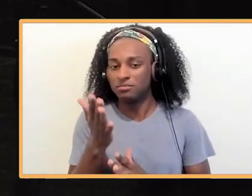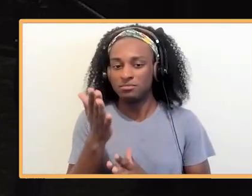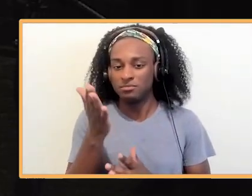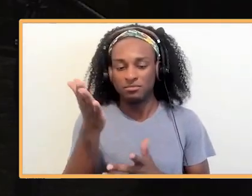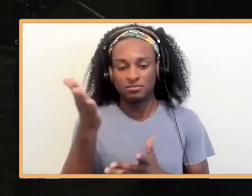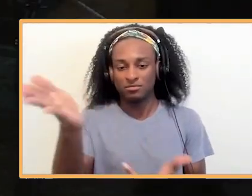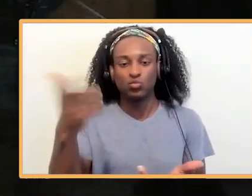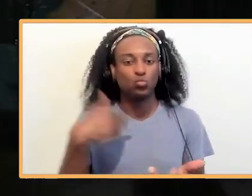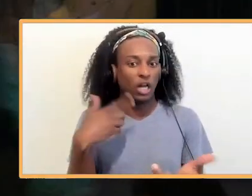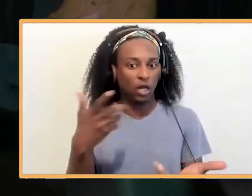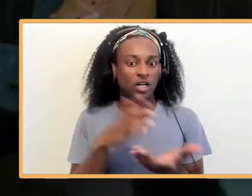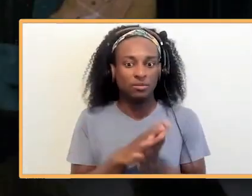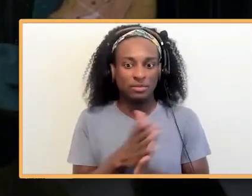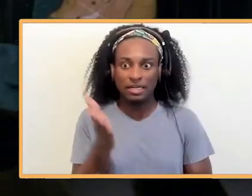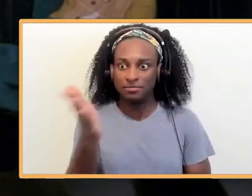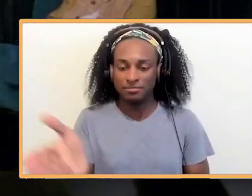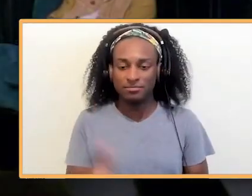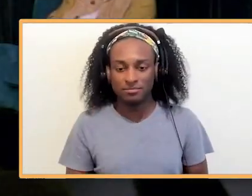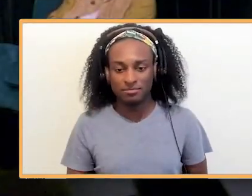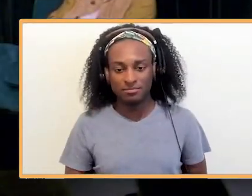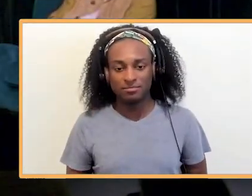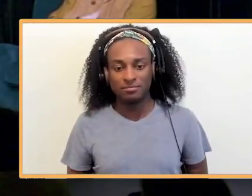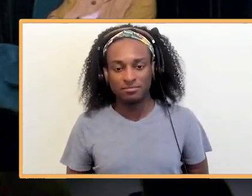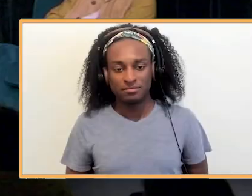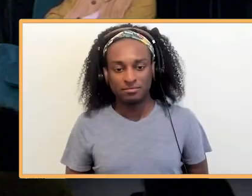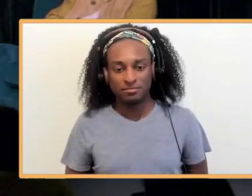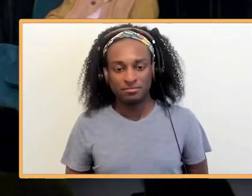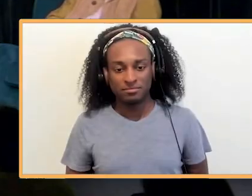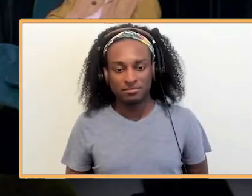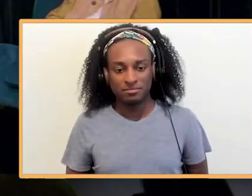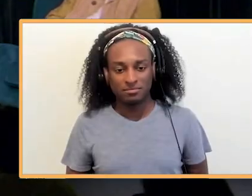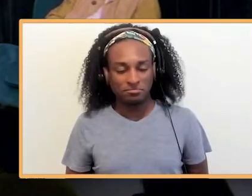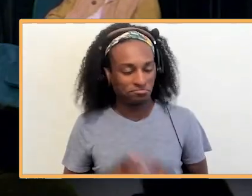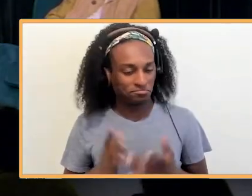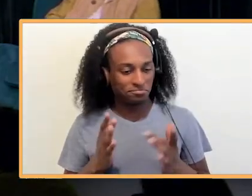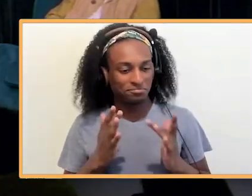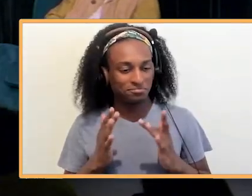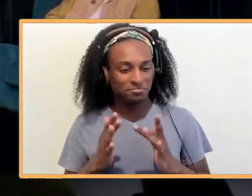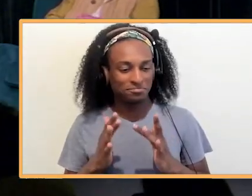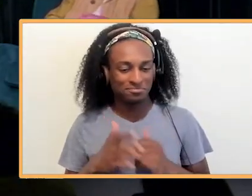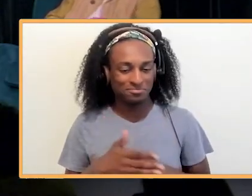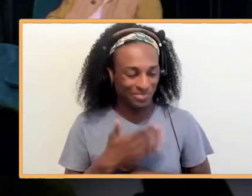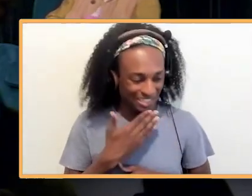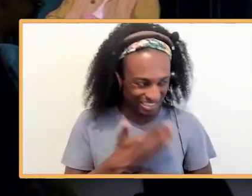Thank you. Yeah. That's a tough question.